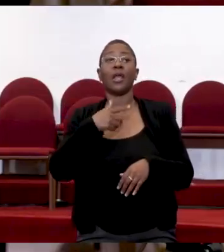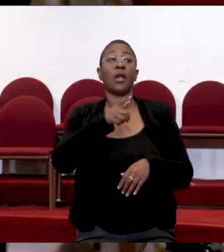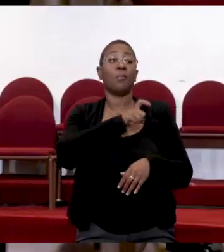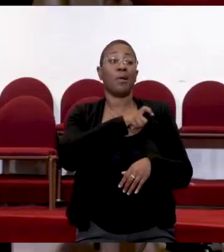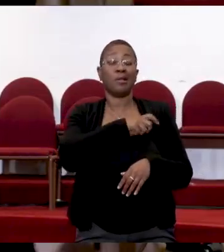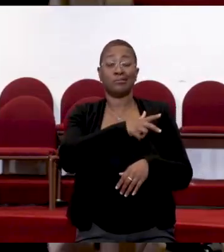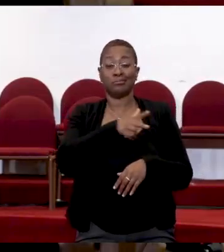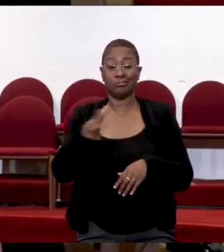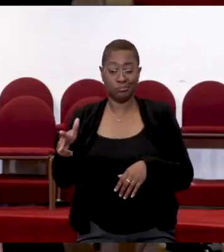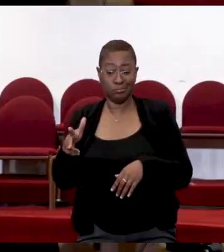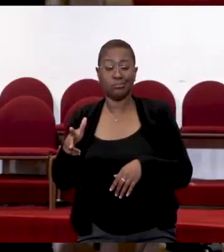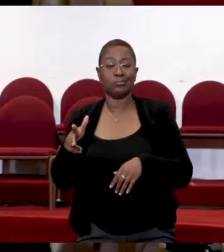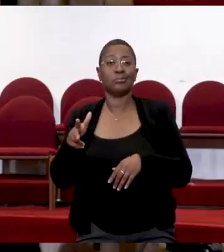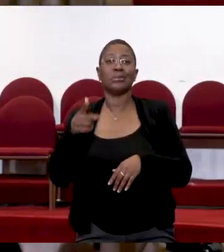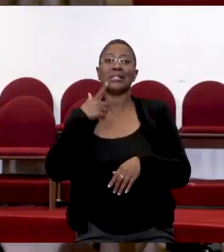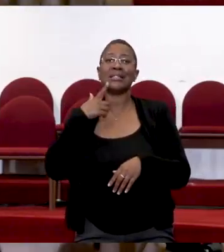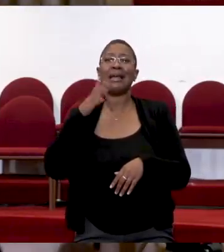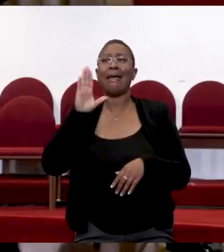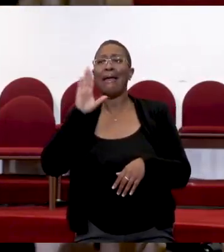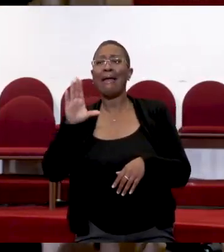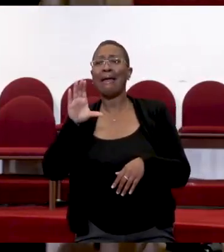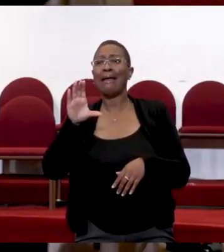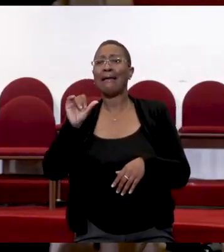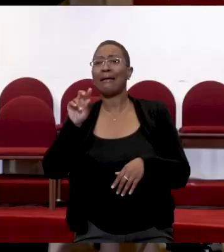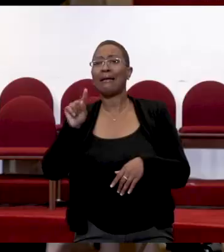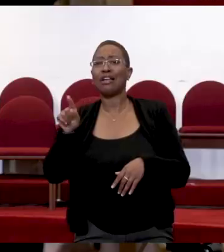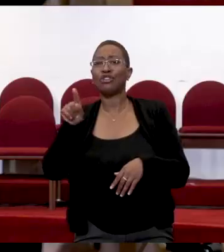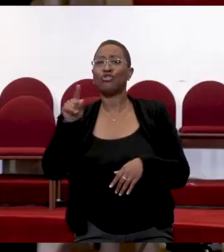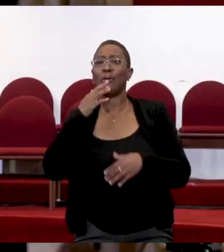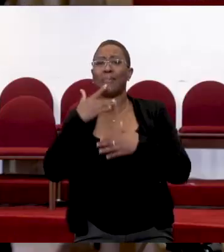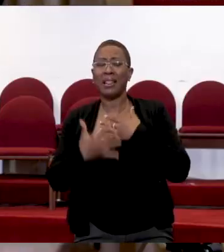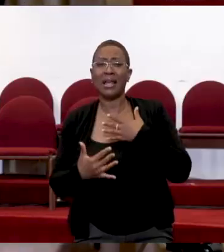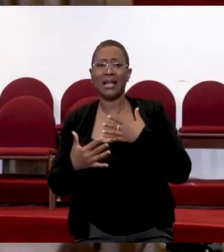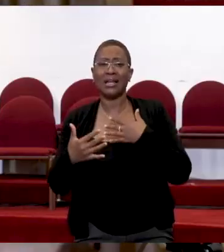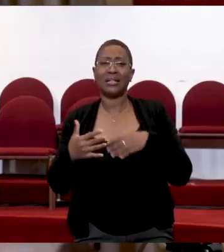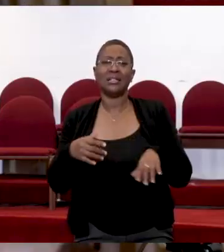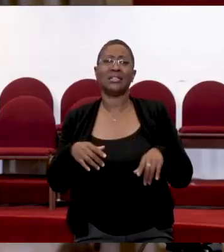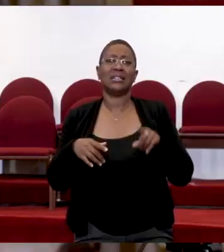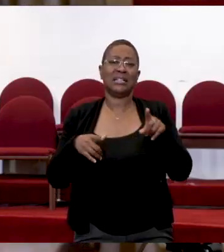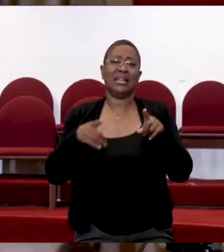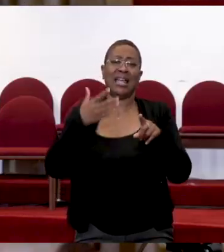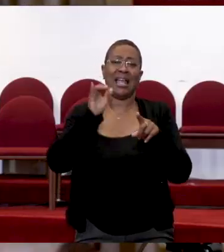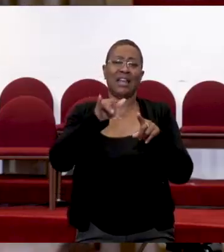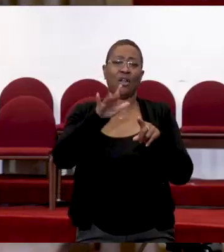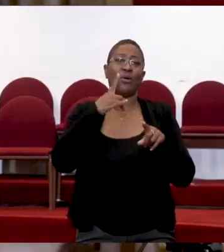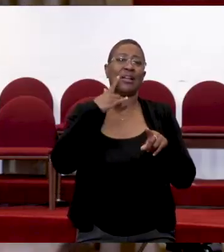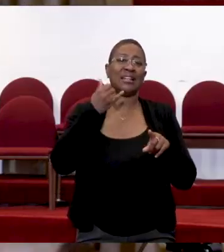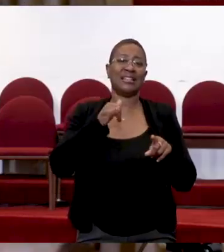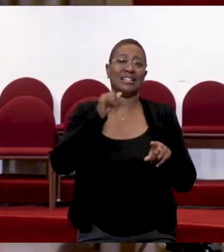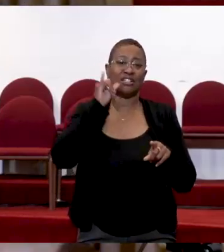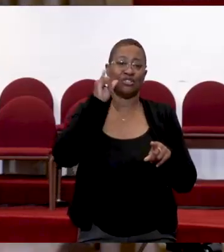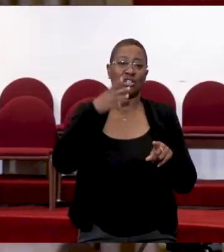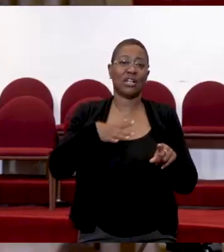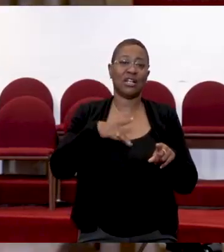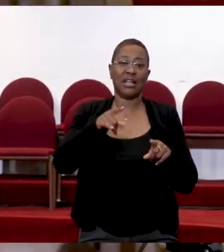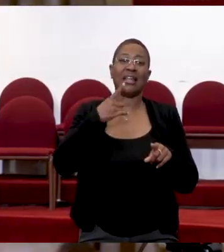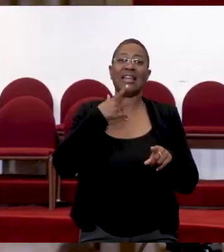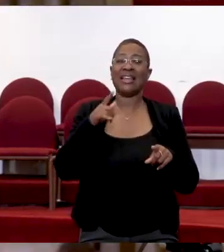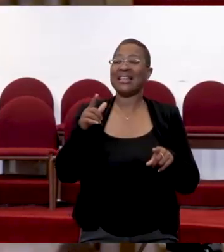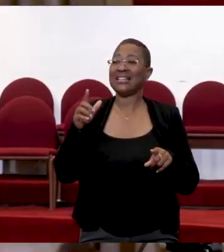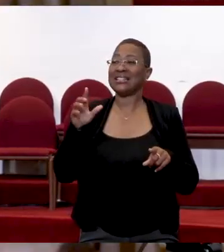they stated, "Hey, cuz, are you a blood?" He had this on yesterday. He's 14. He's only